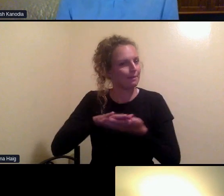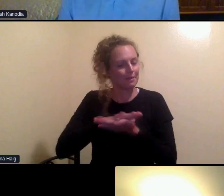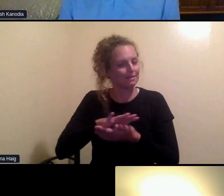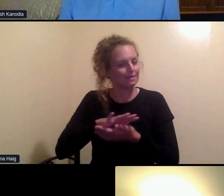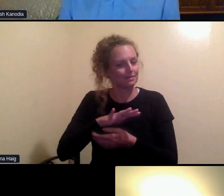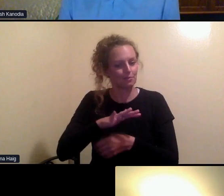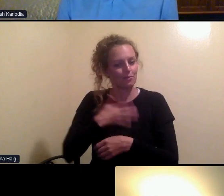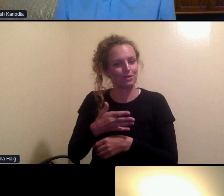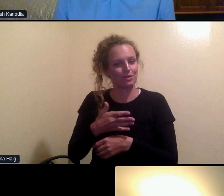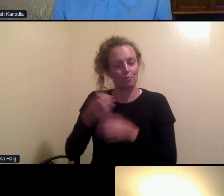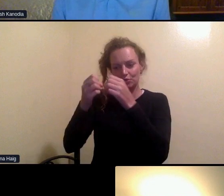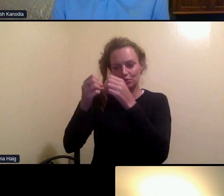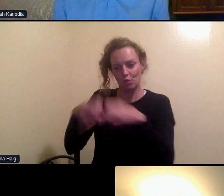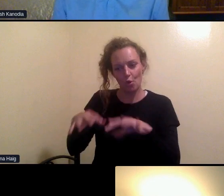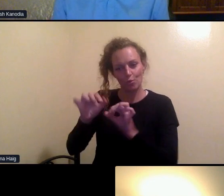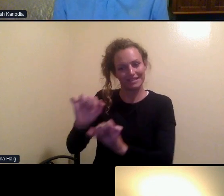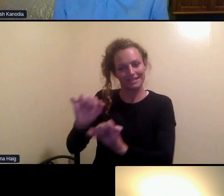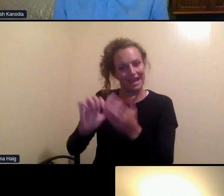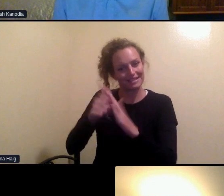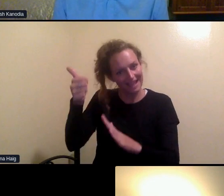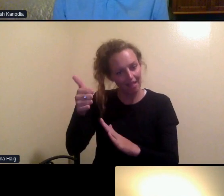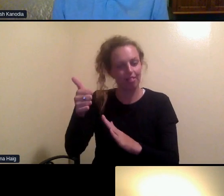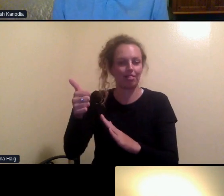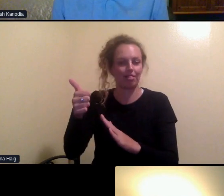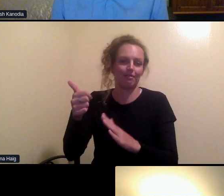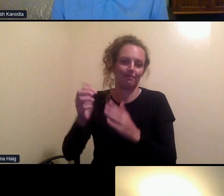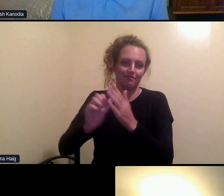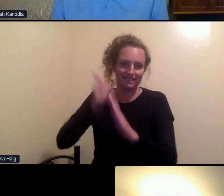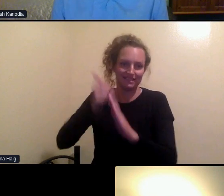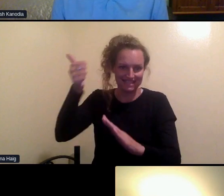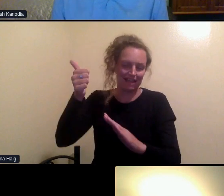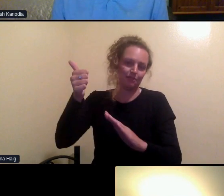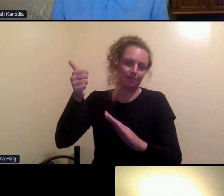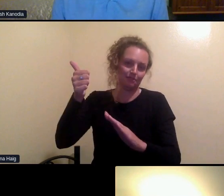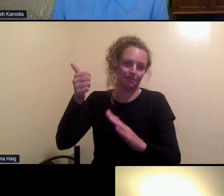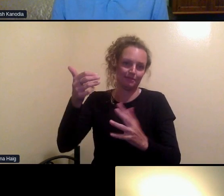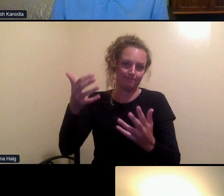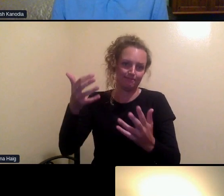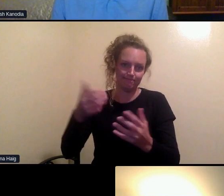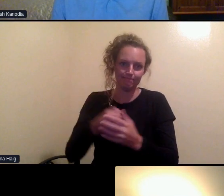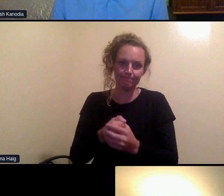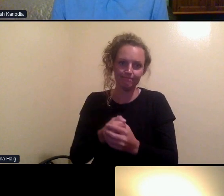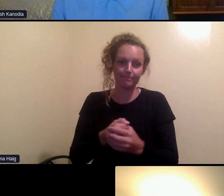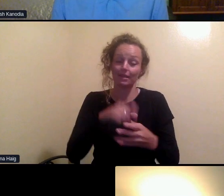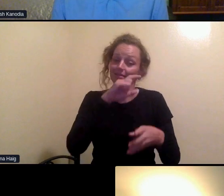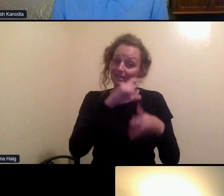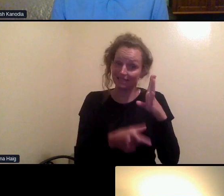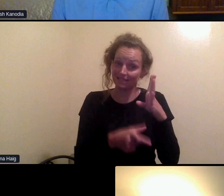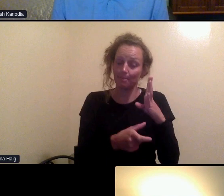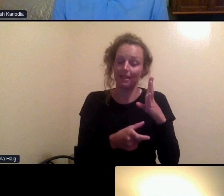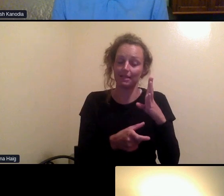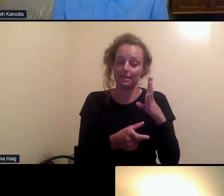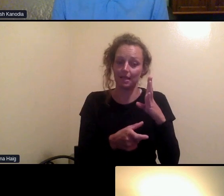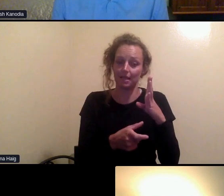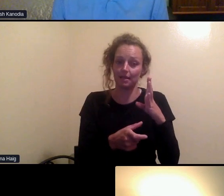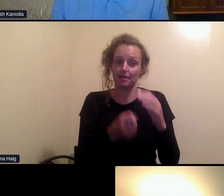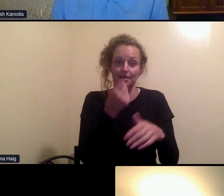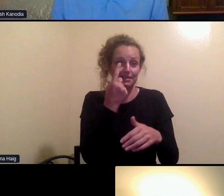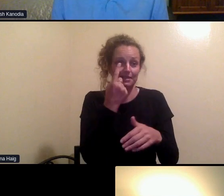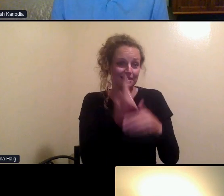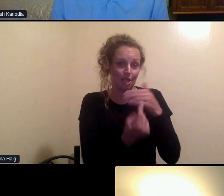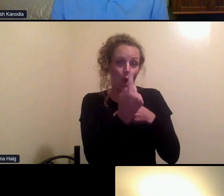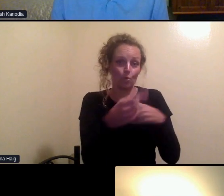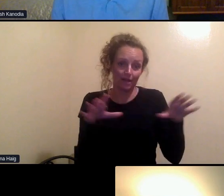been flown around, and it's that disability is the only minority group that anyone can join at any time and it knows no